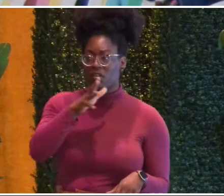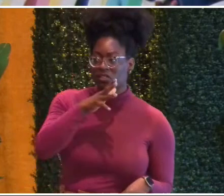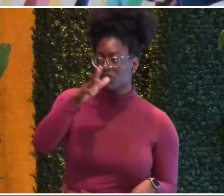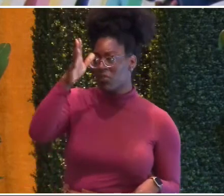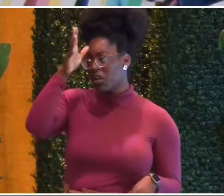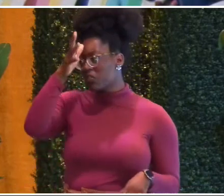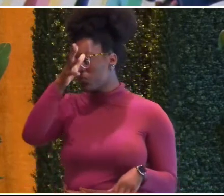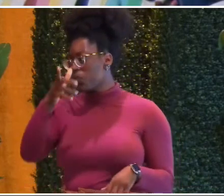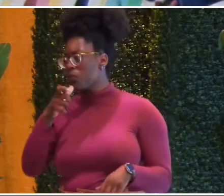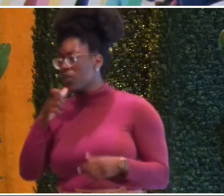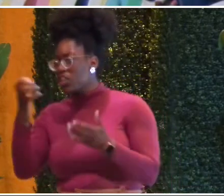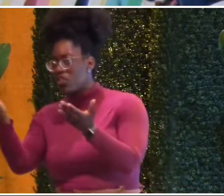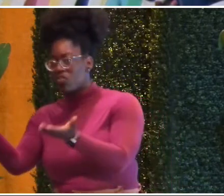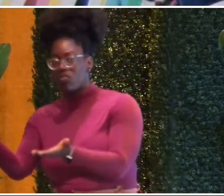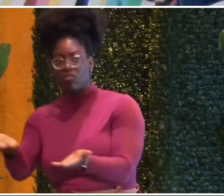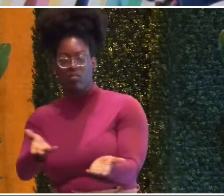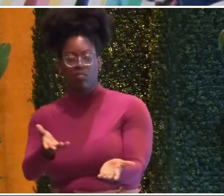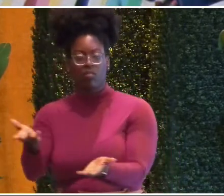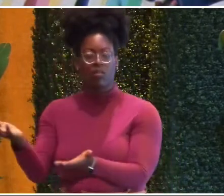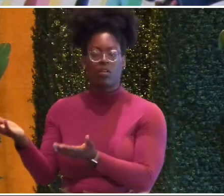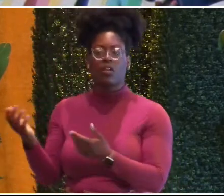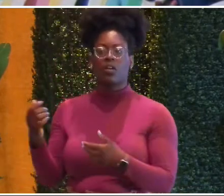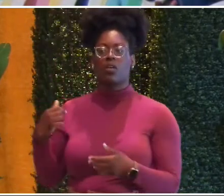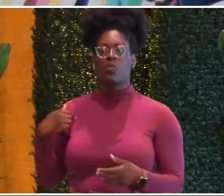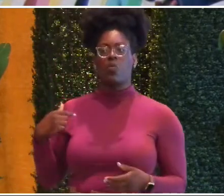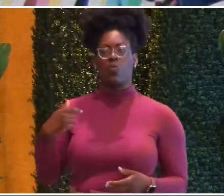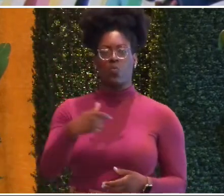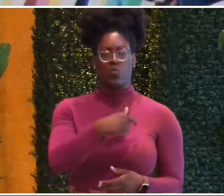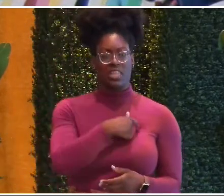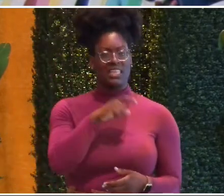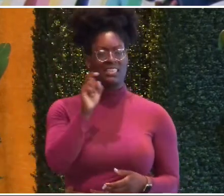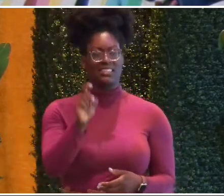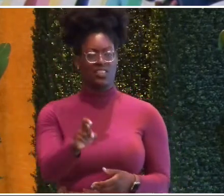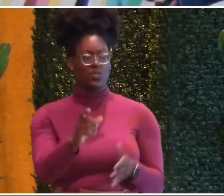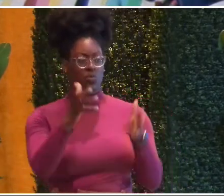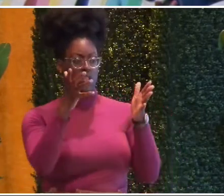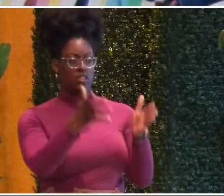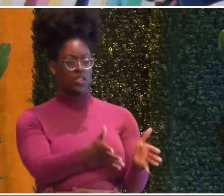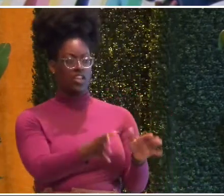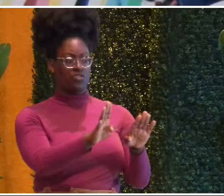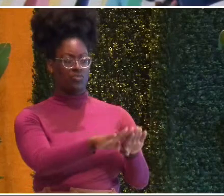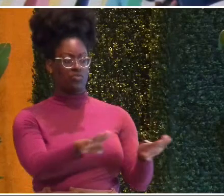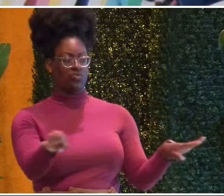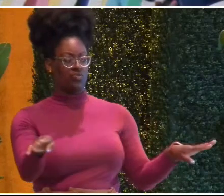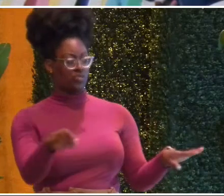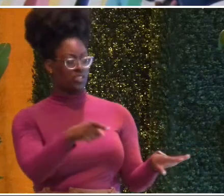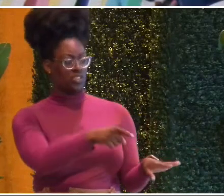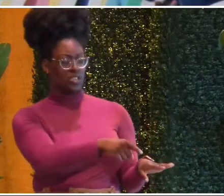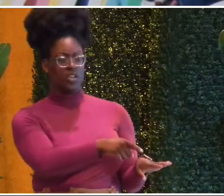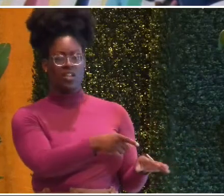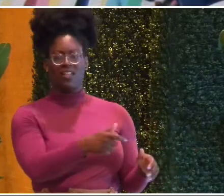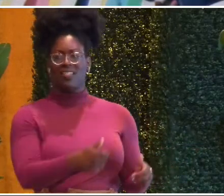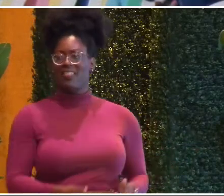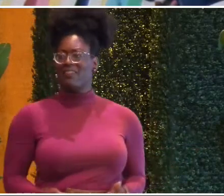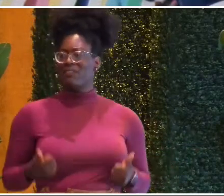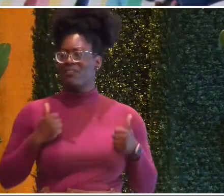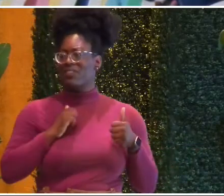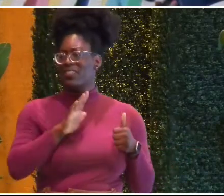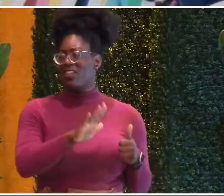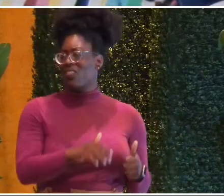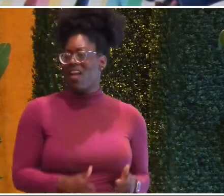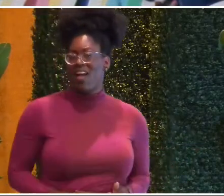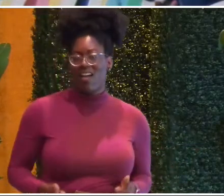the blank canvas of their lives, and we need to allow them to adorn it how they see fit. And so